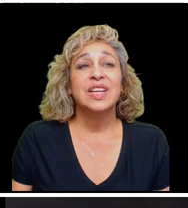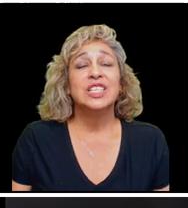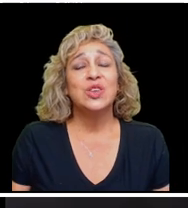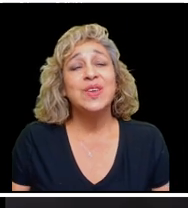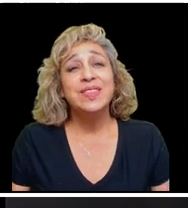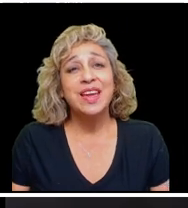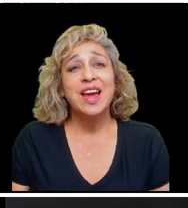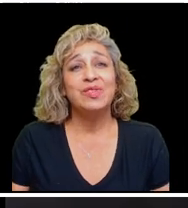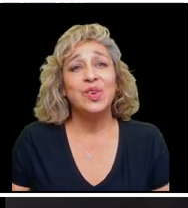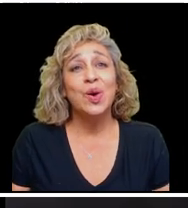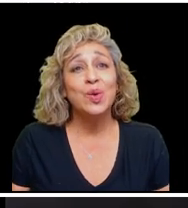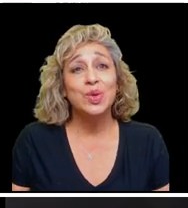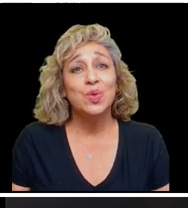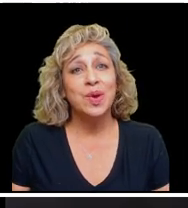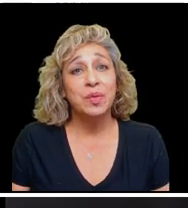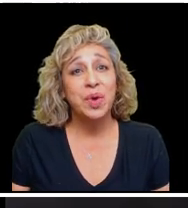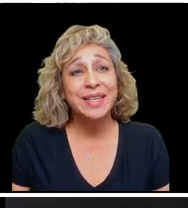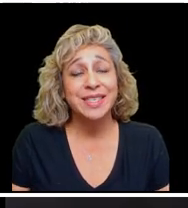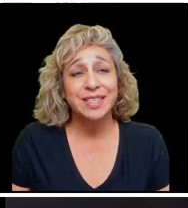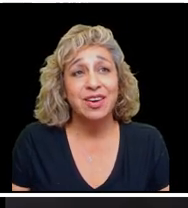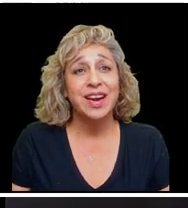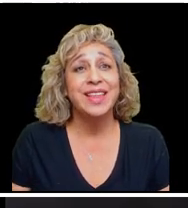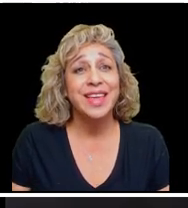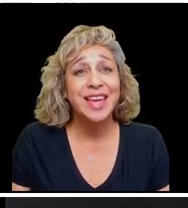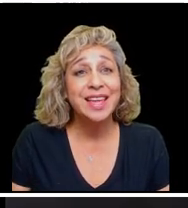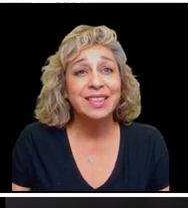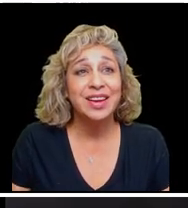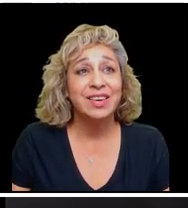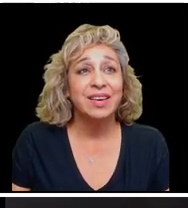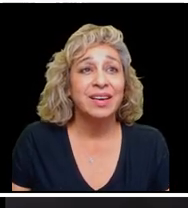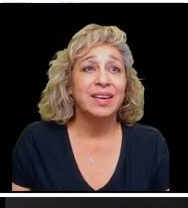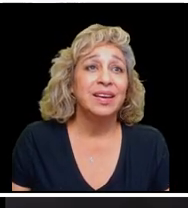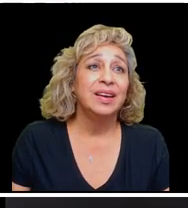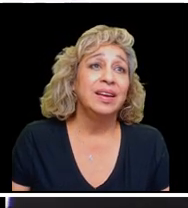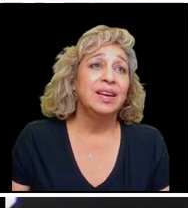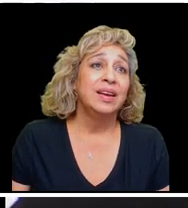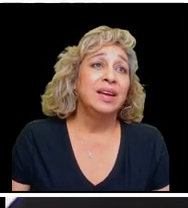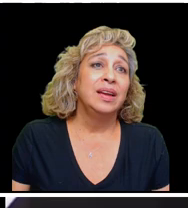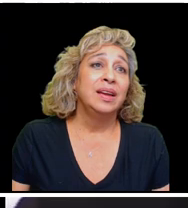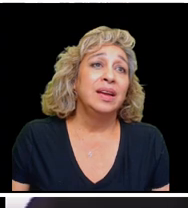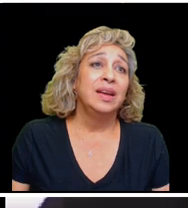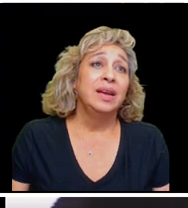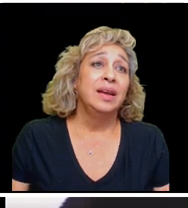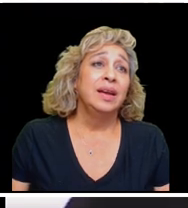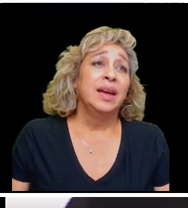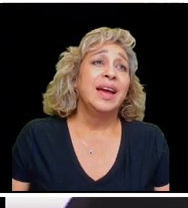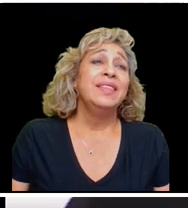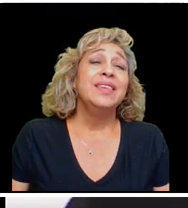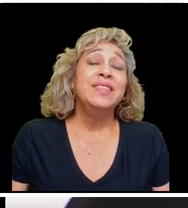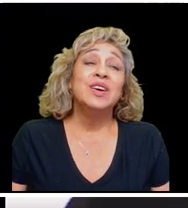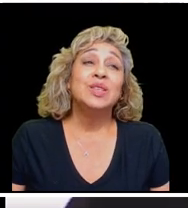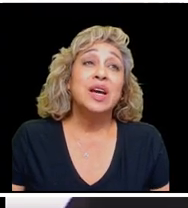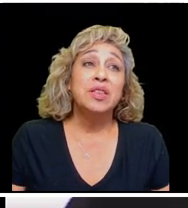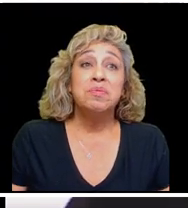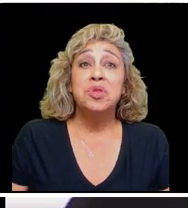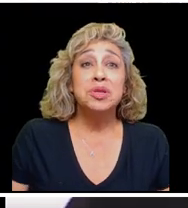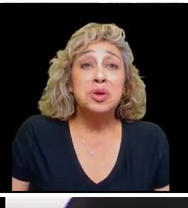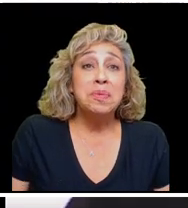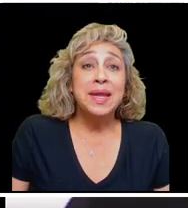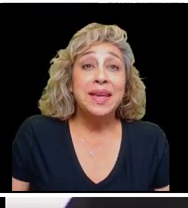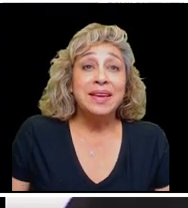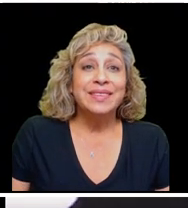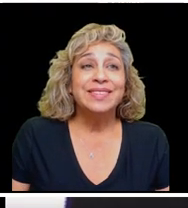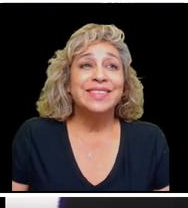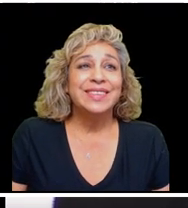so then they have to go to where the branches are and they get there and then they'll tell them